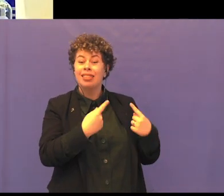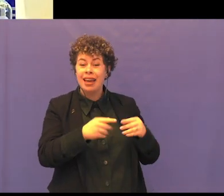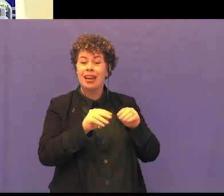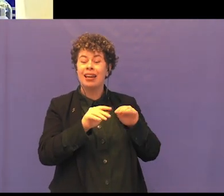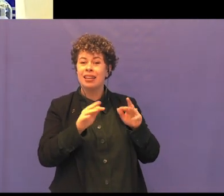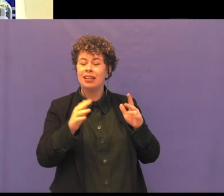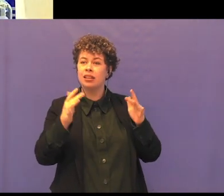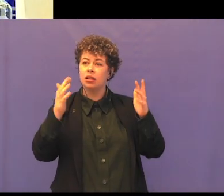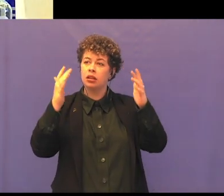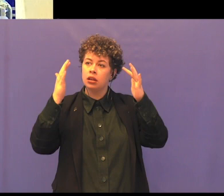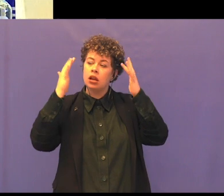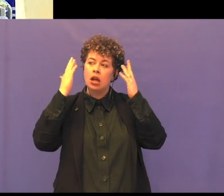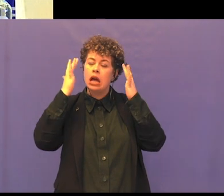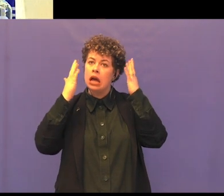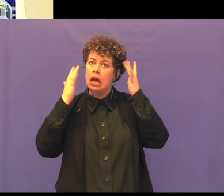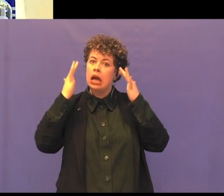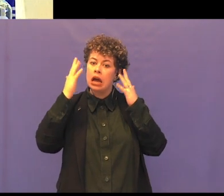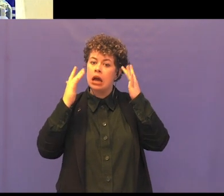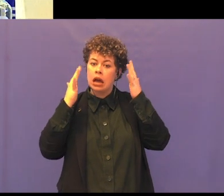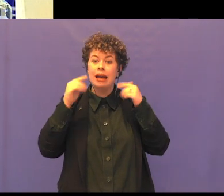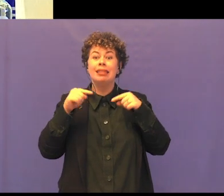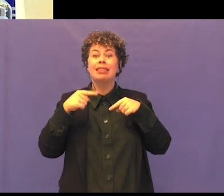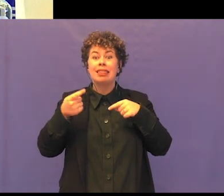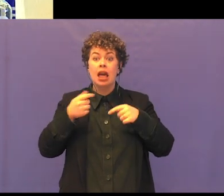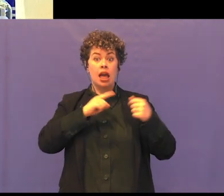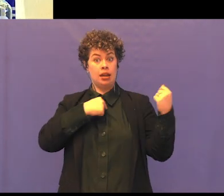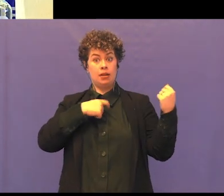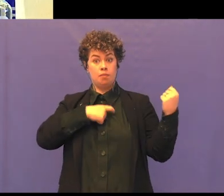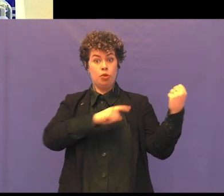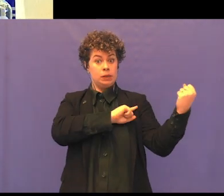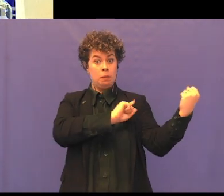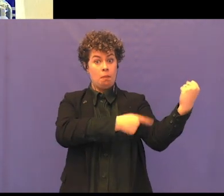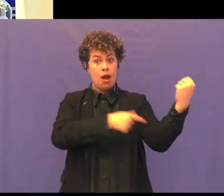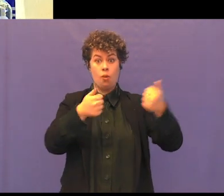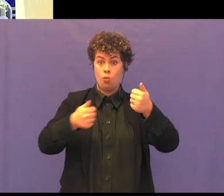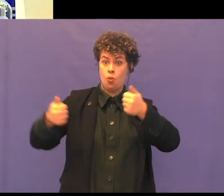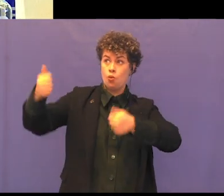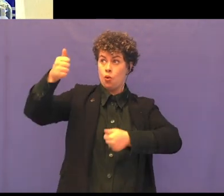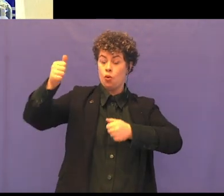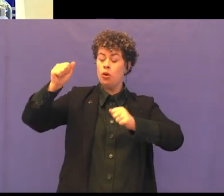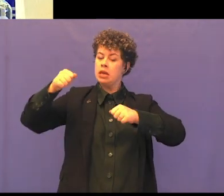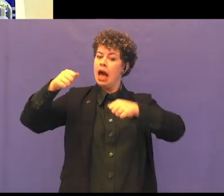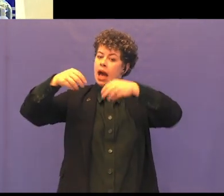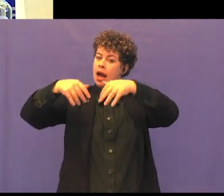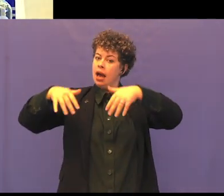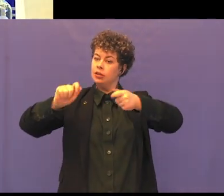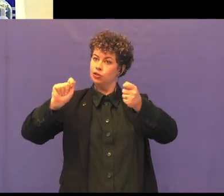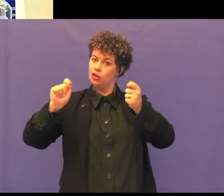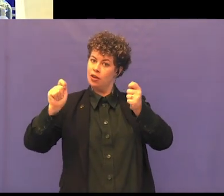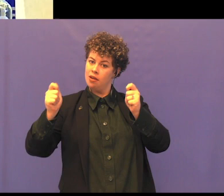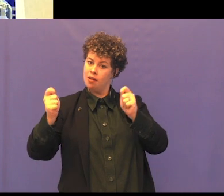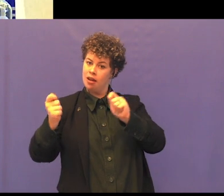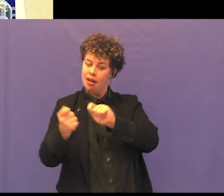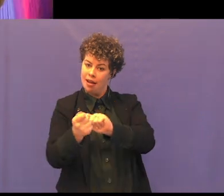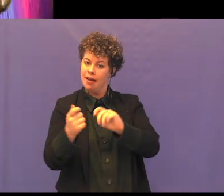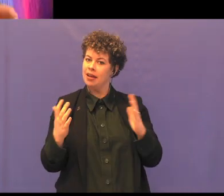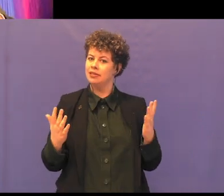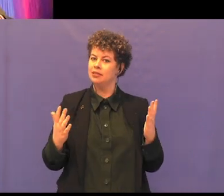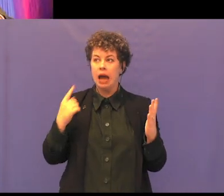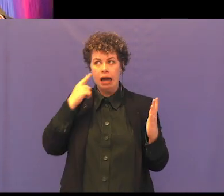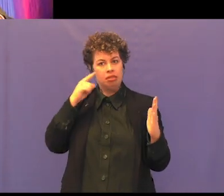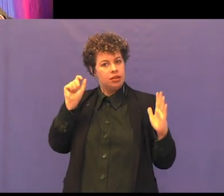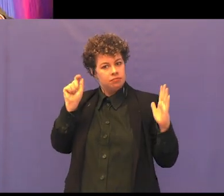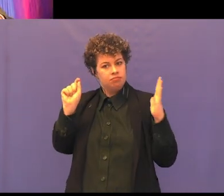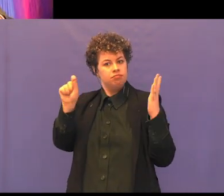make changes, rather than, I think, the rather unfair thing of expecting, a freelance translator who's very isolated to make those